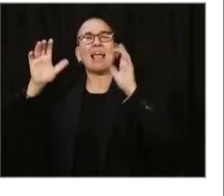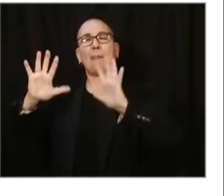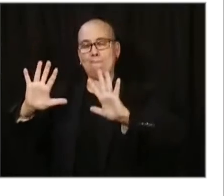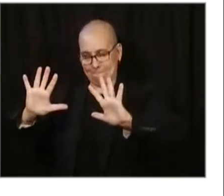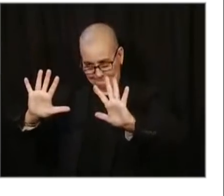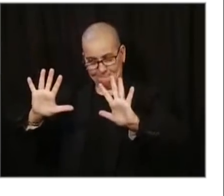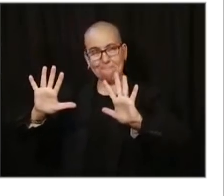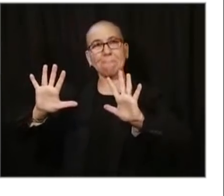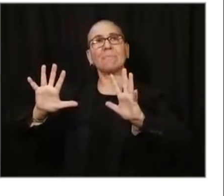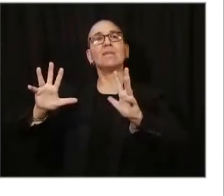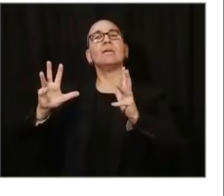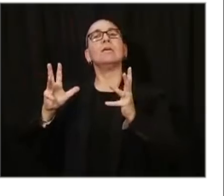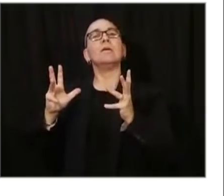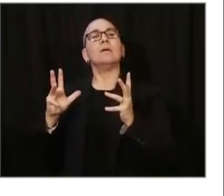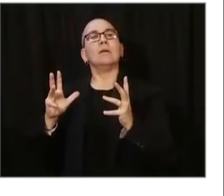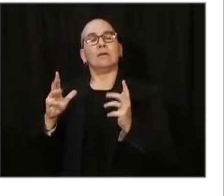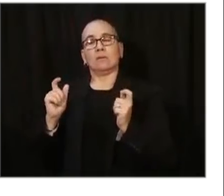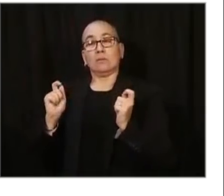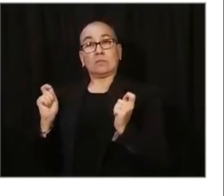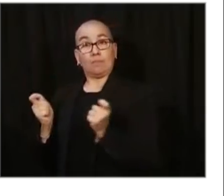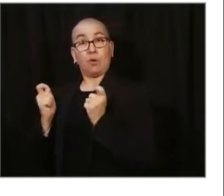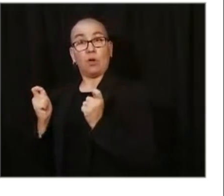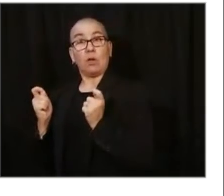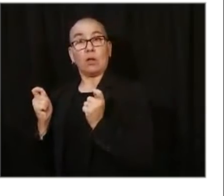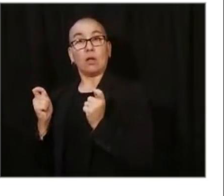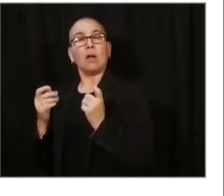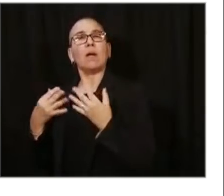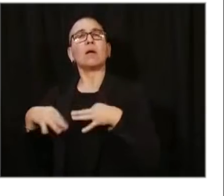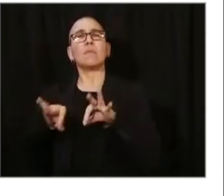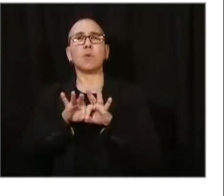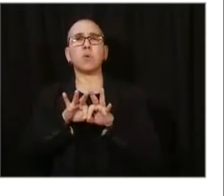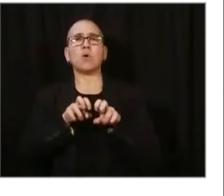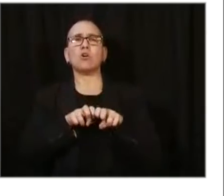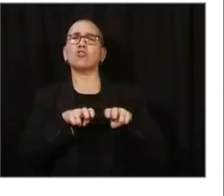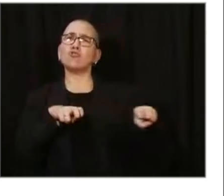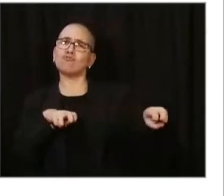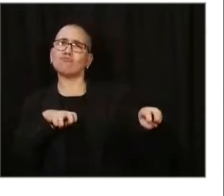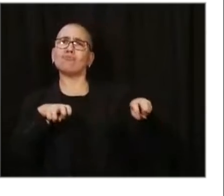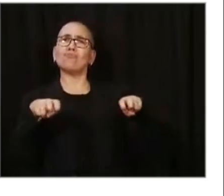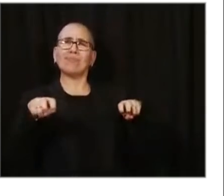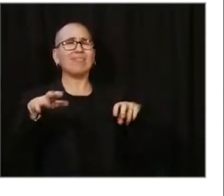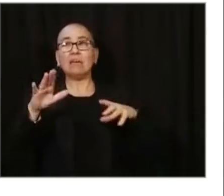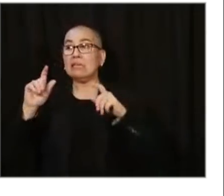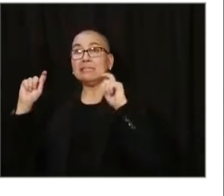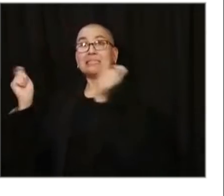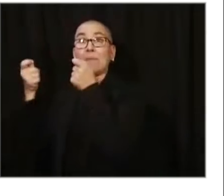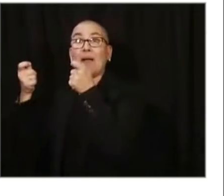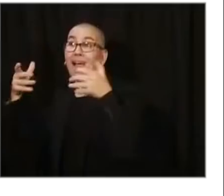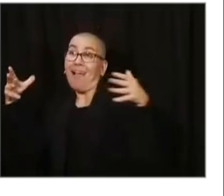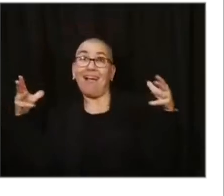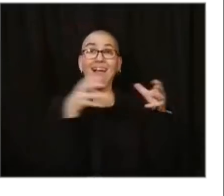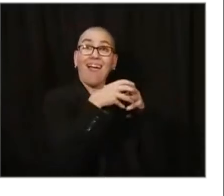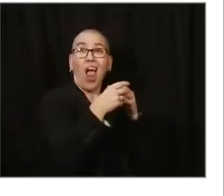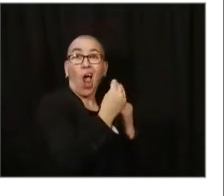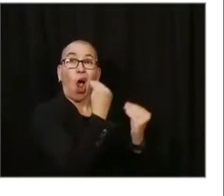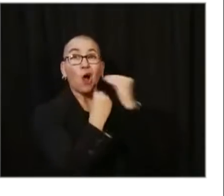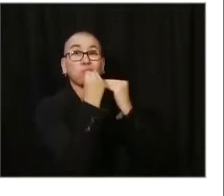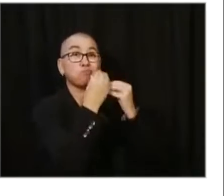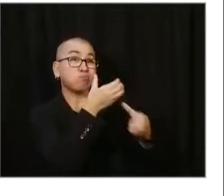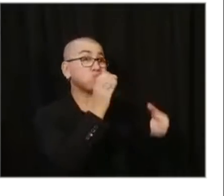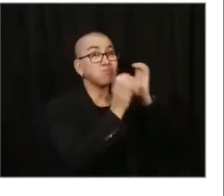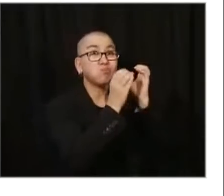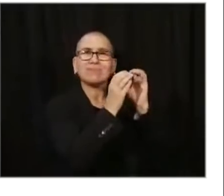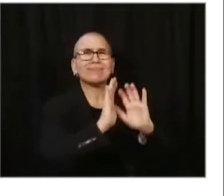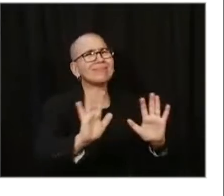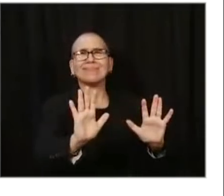gatherings afterwards. And this is a phased approach because, just to be candid with you, some of you have planned your wedding for 6 months or longer.